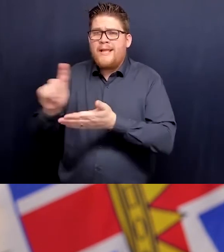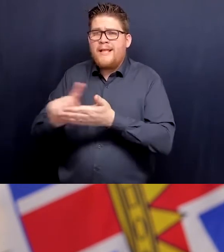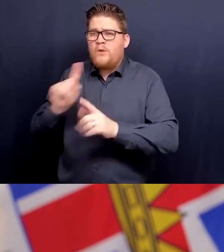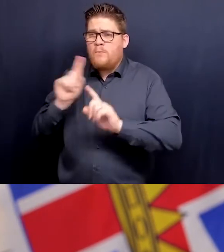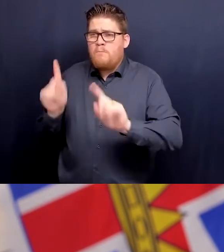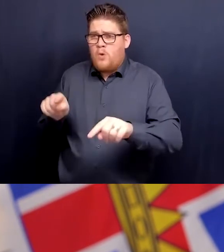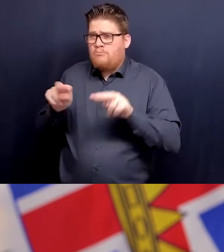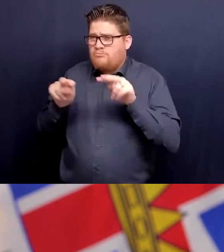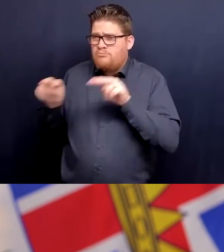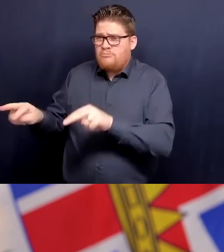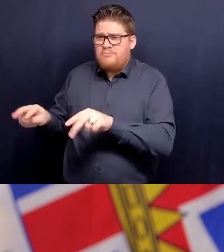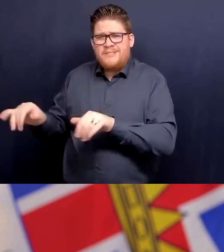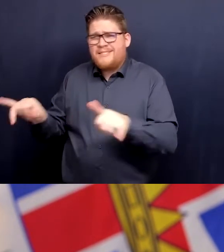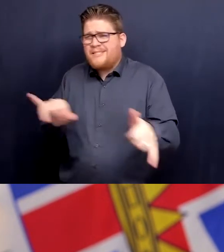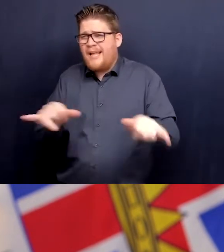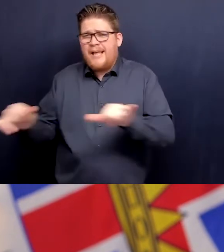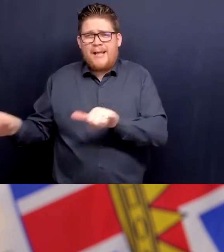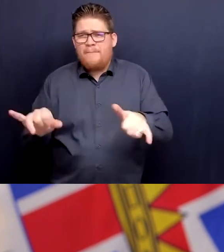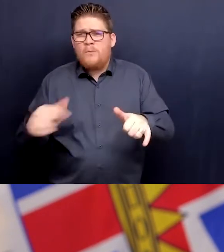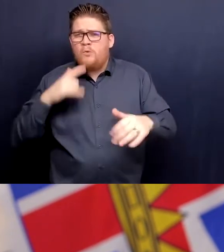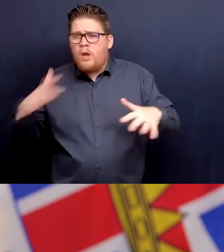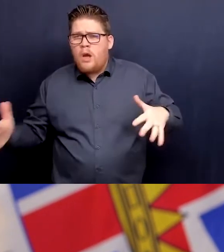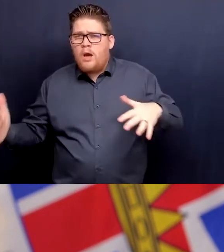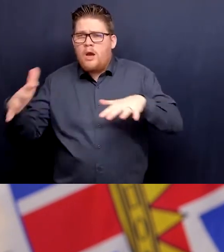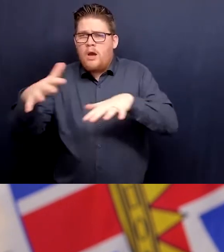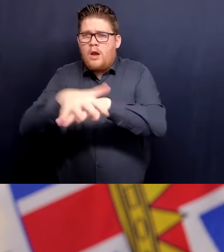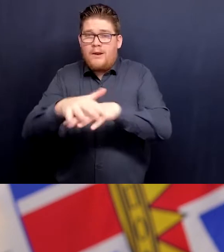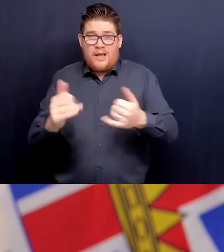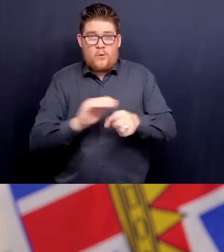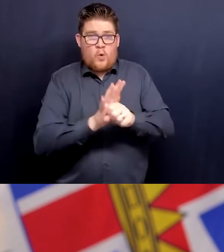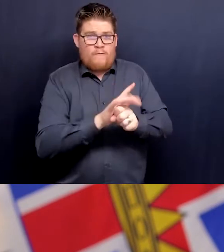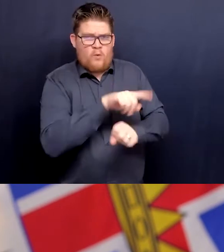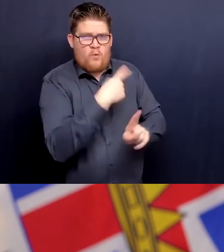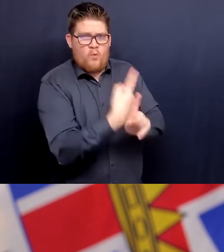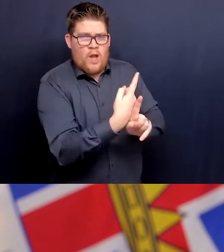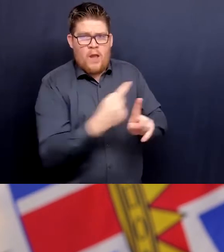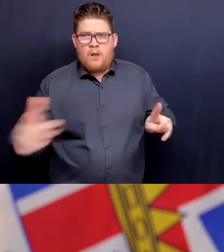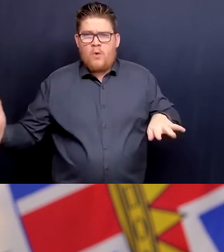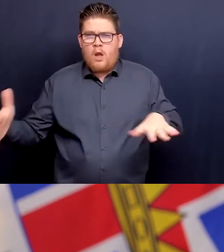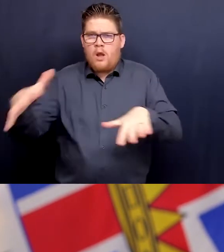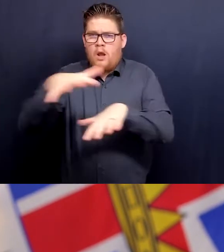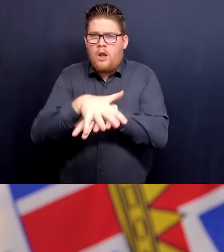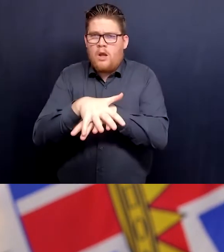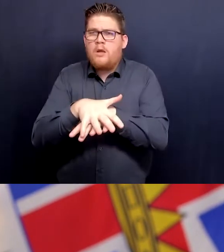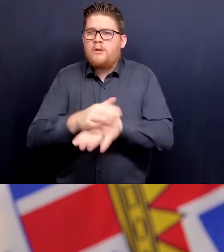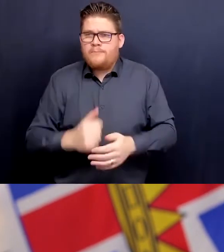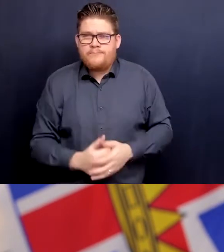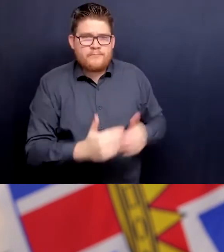that we will integrate COVID surveillance into. Next question comes from Cole Schisler, Black